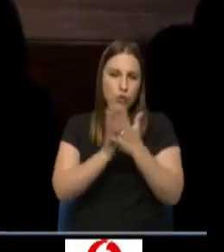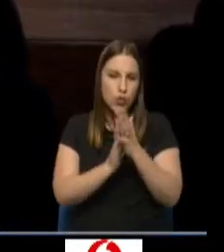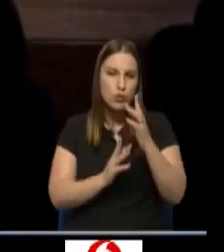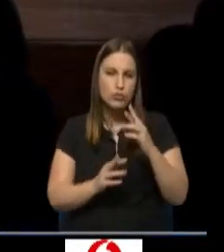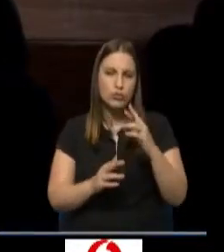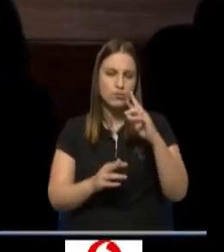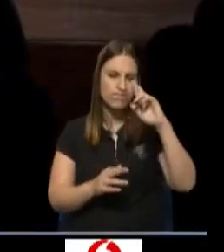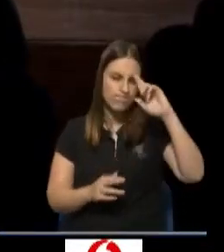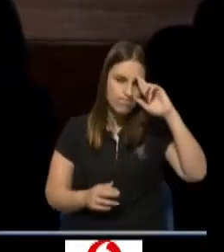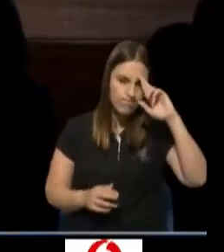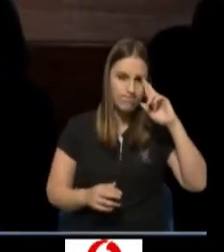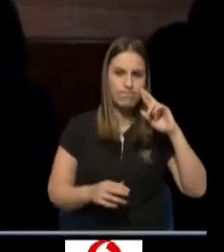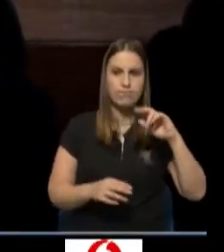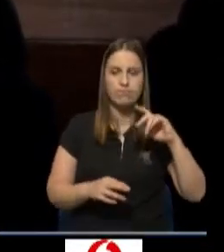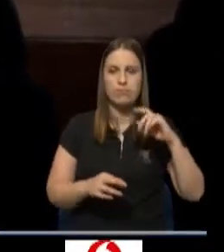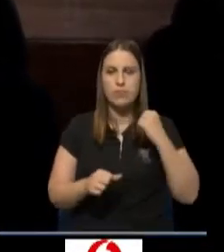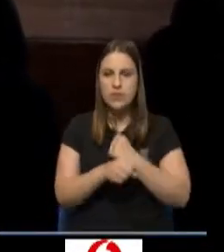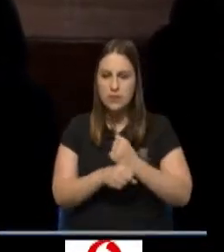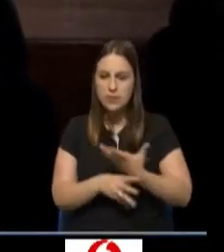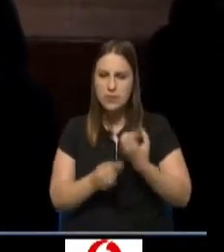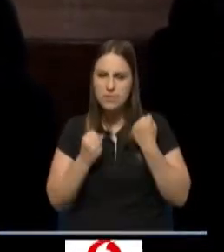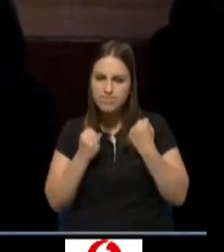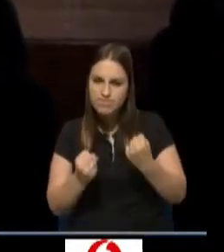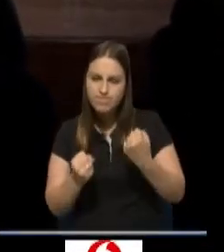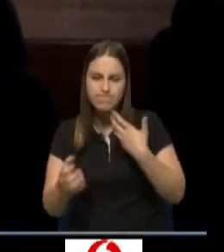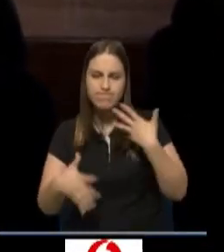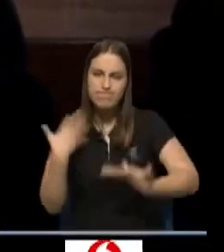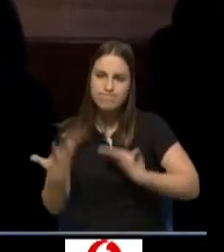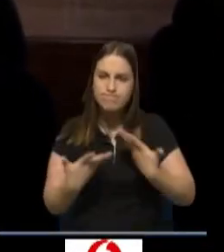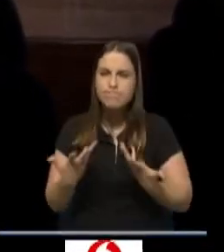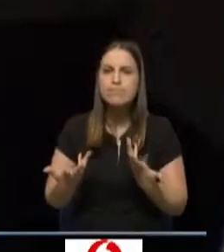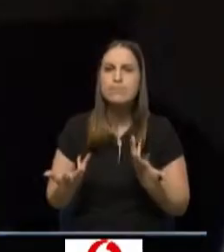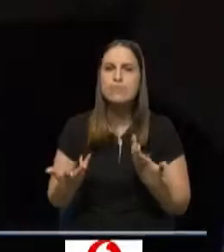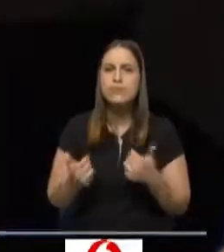with this. We all worked